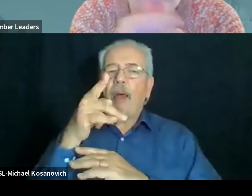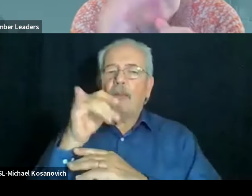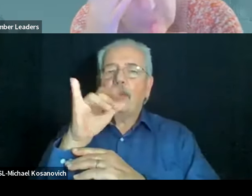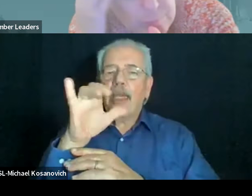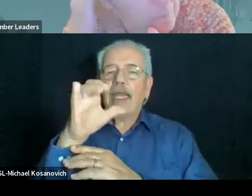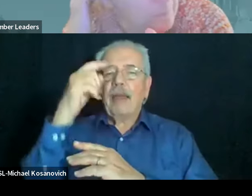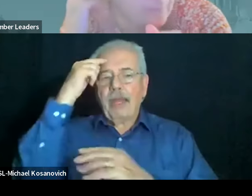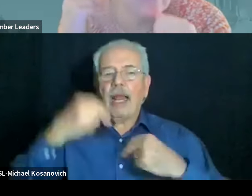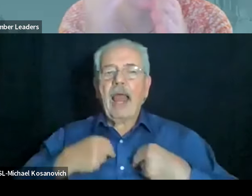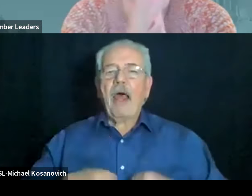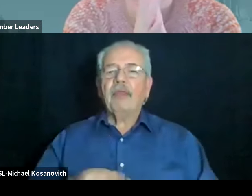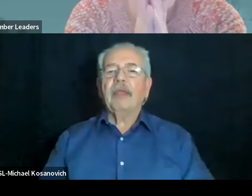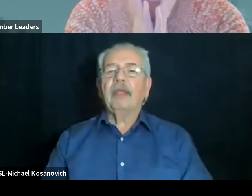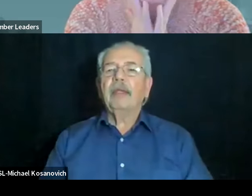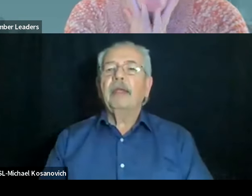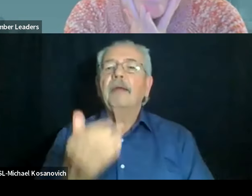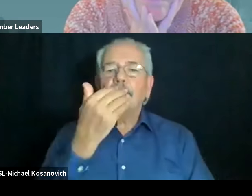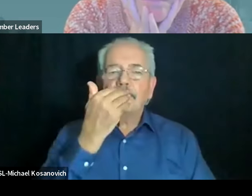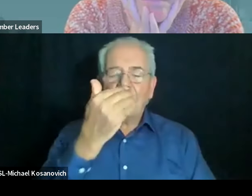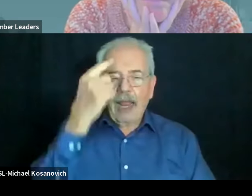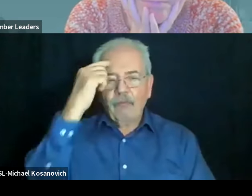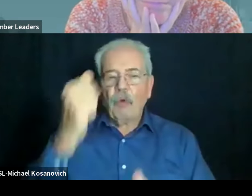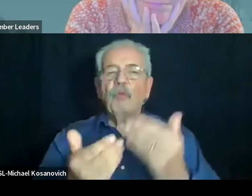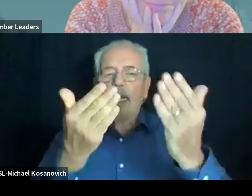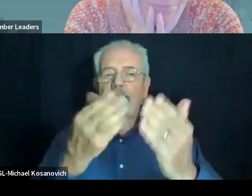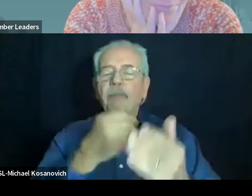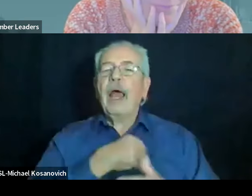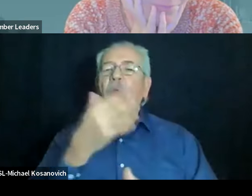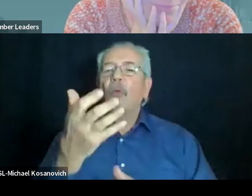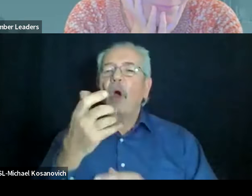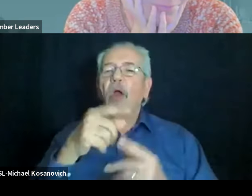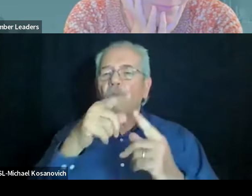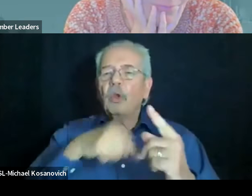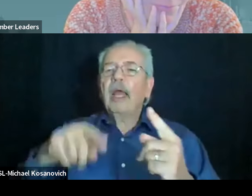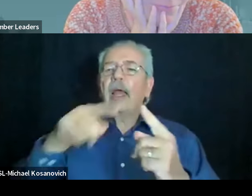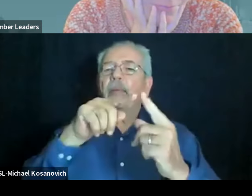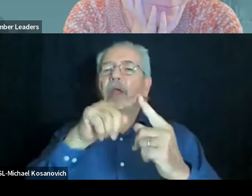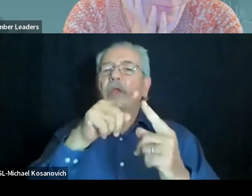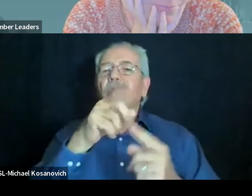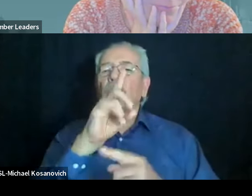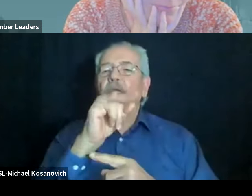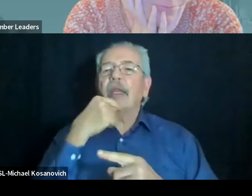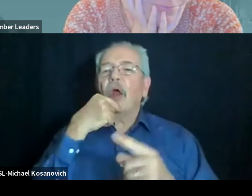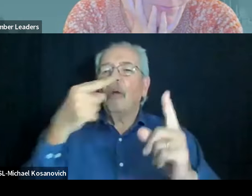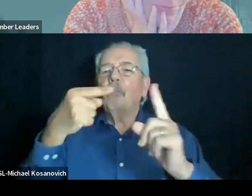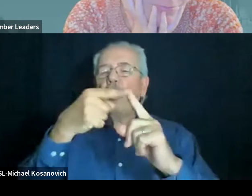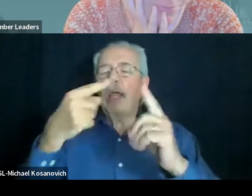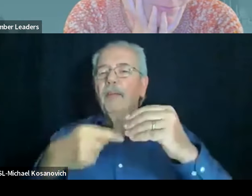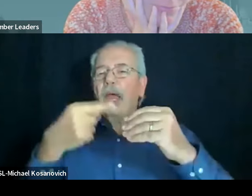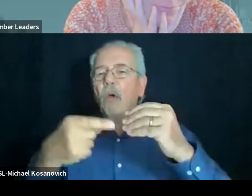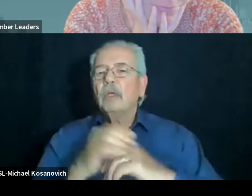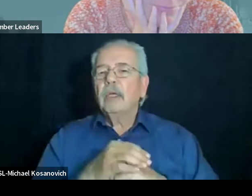system. Thanks for raising those, Bipasha. And I do want to circle back, especially to the part you made, the point you made about